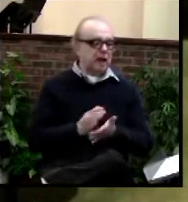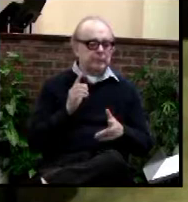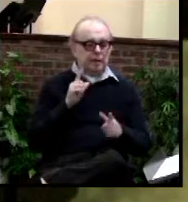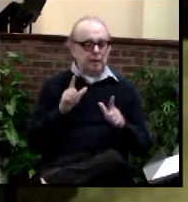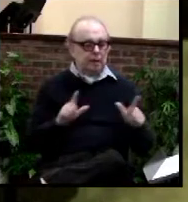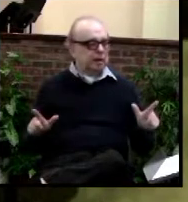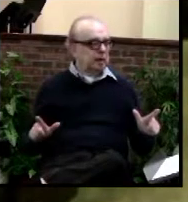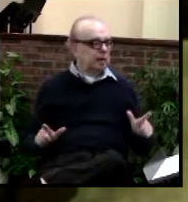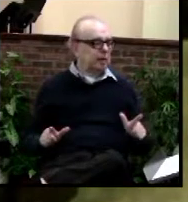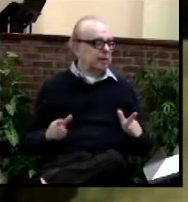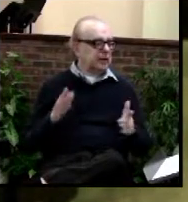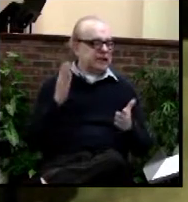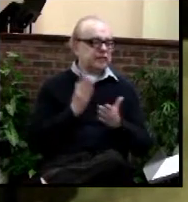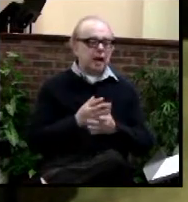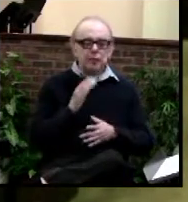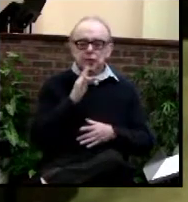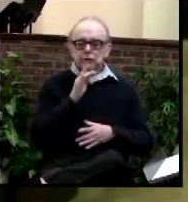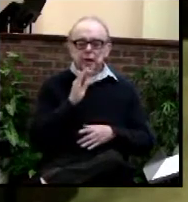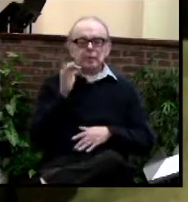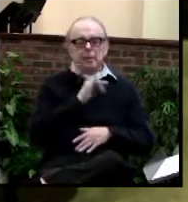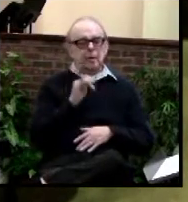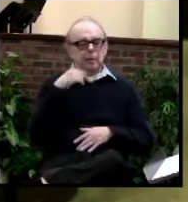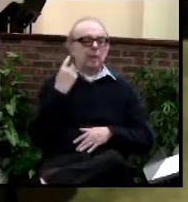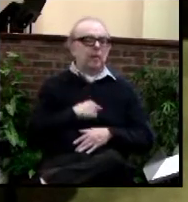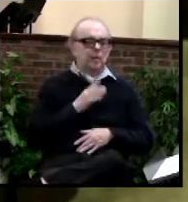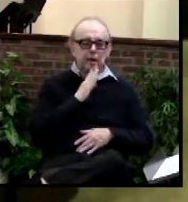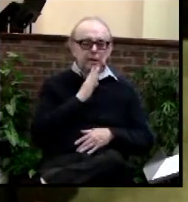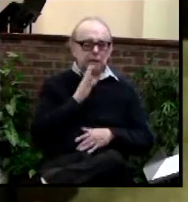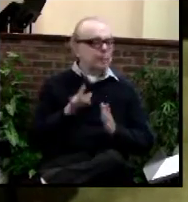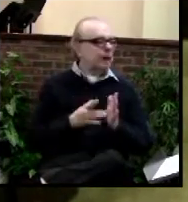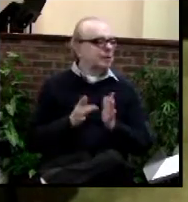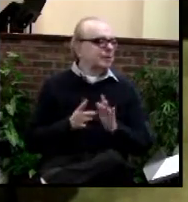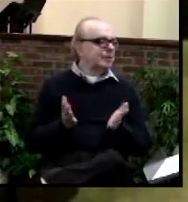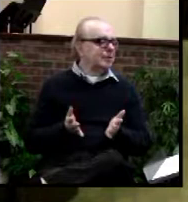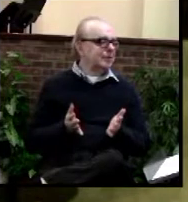about getting drunk all the time. We just need to talk about Jesus here.